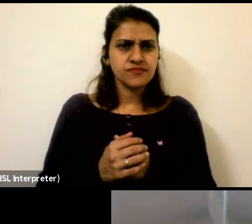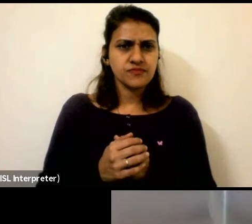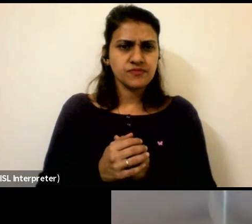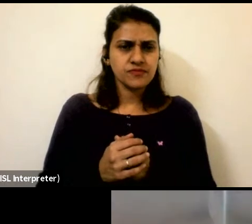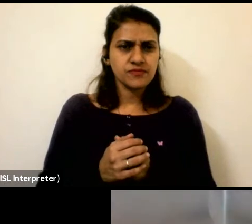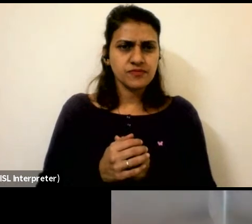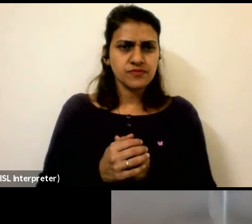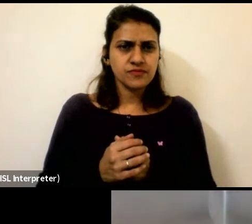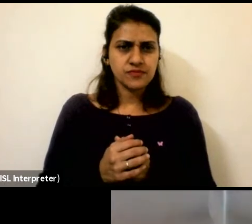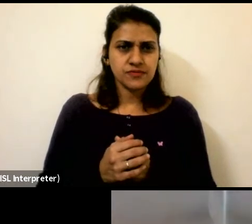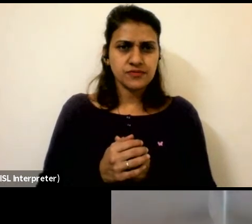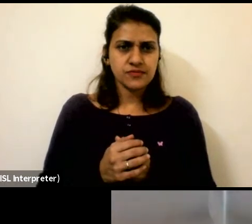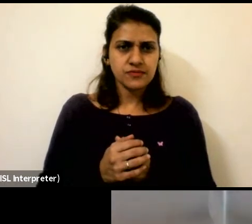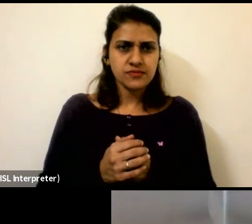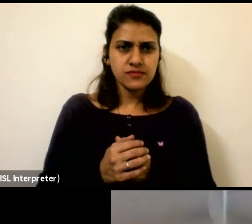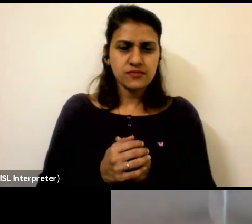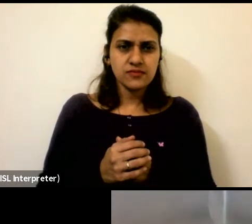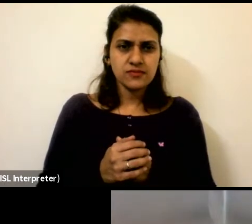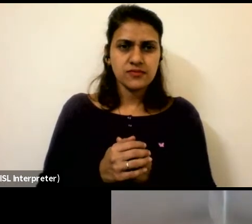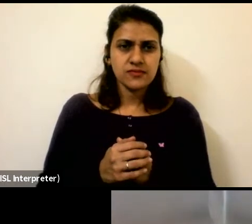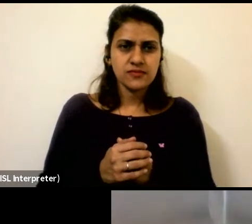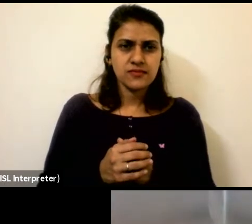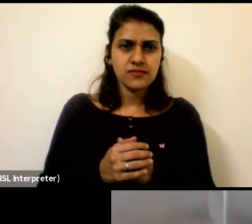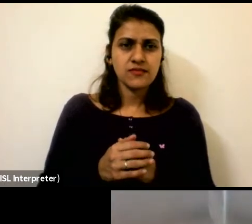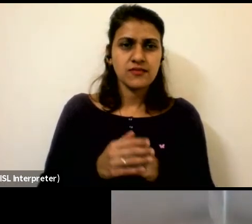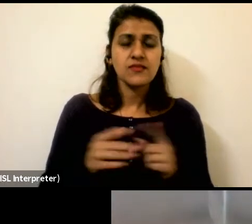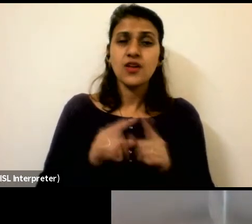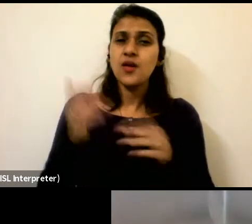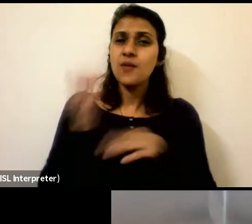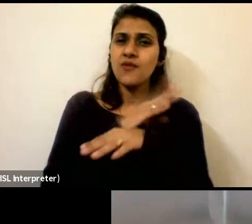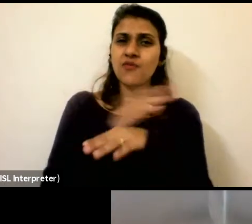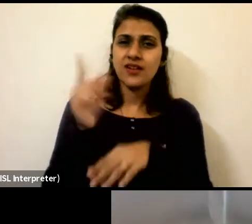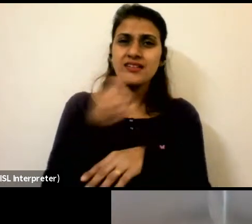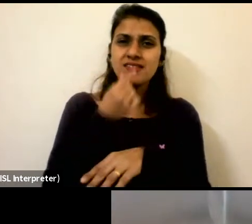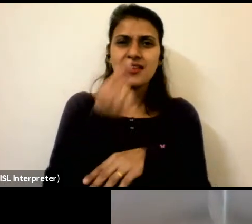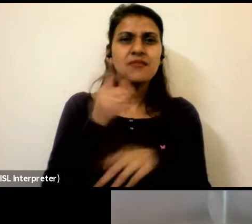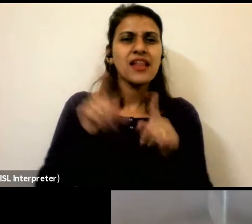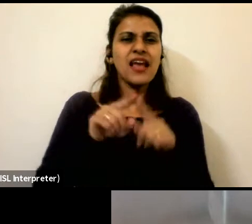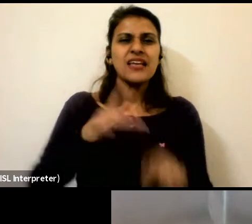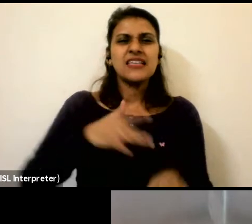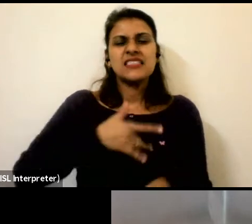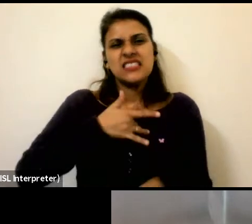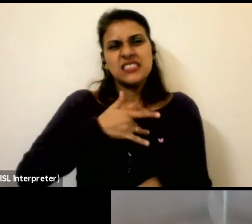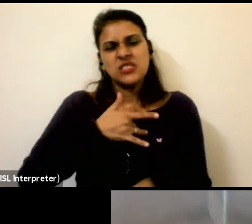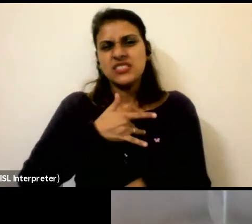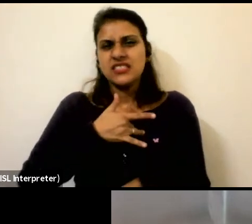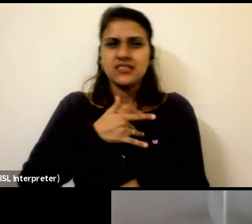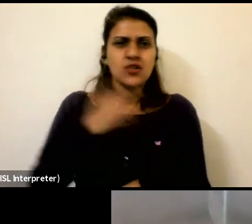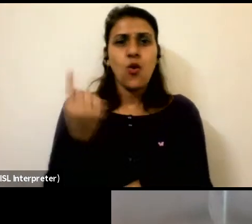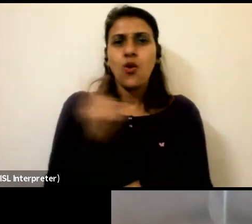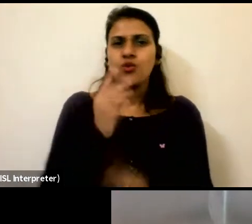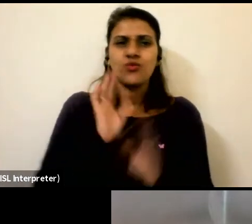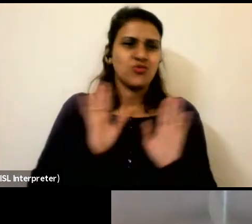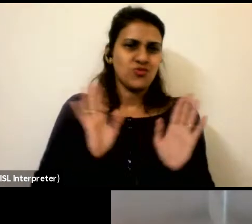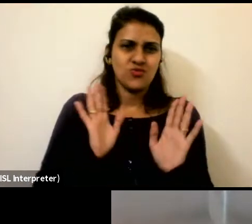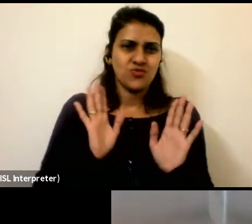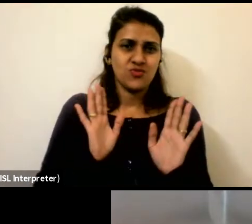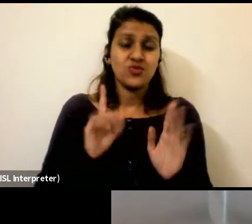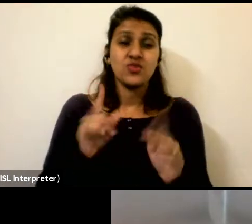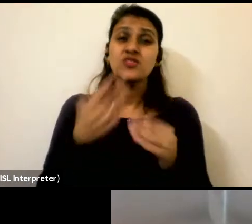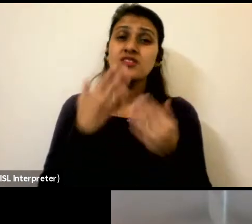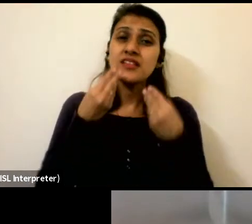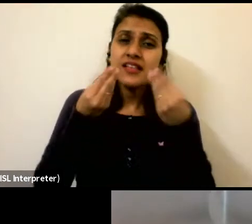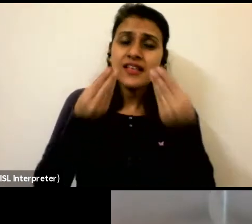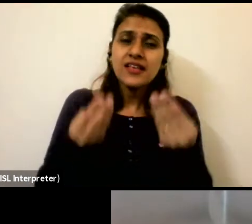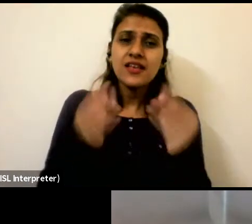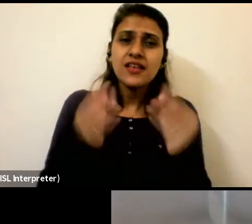part? And as somebody said, I think you mentioned it, it's not about sympathy, right? It's a real equal